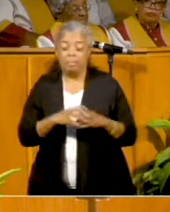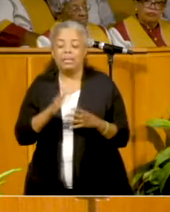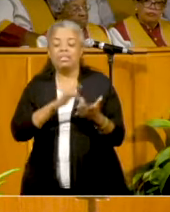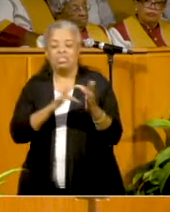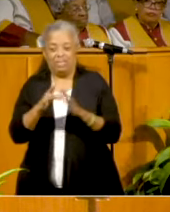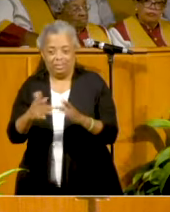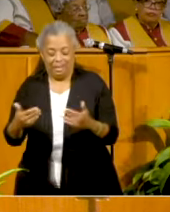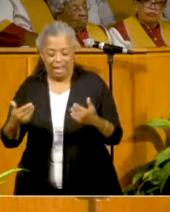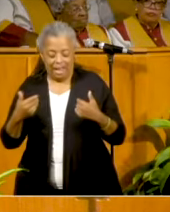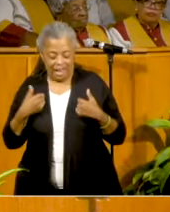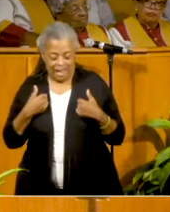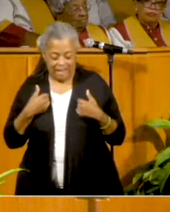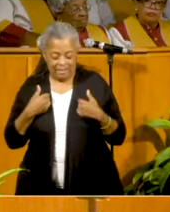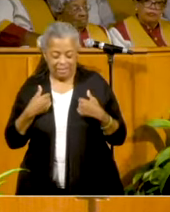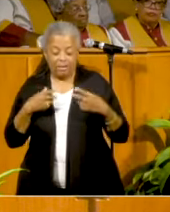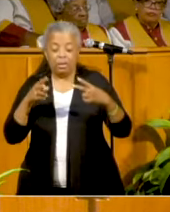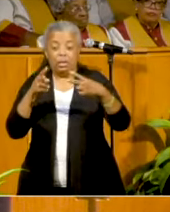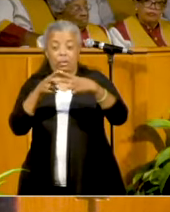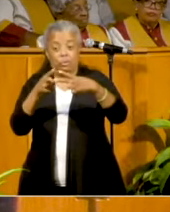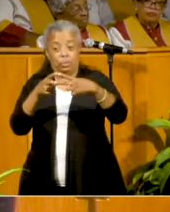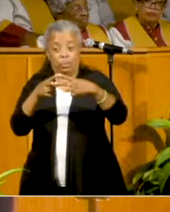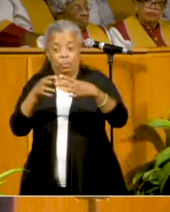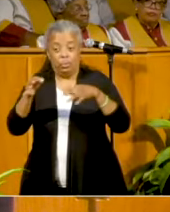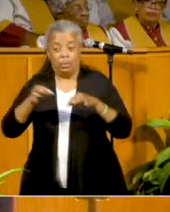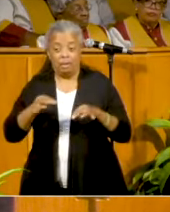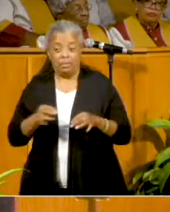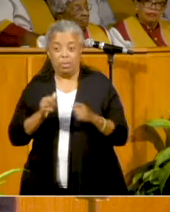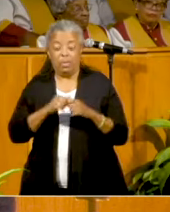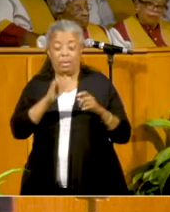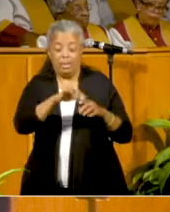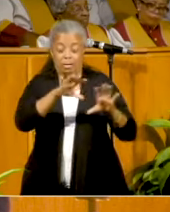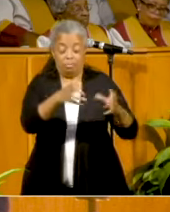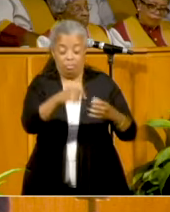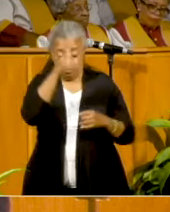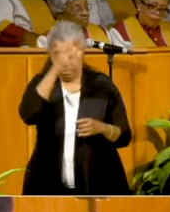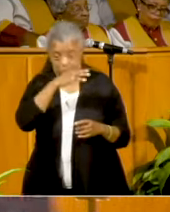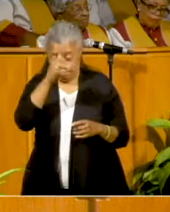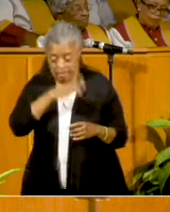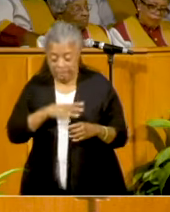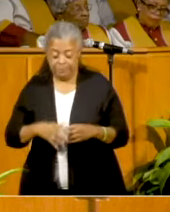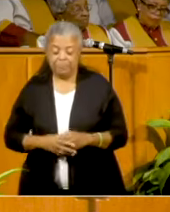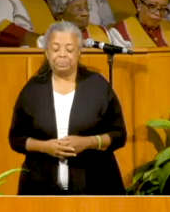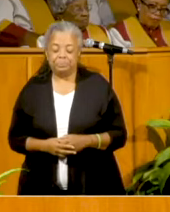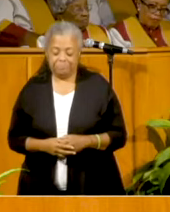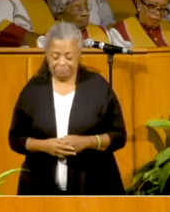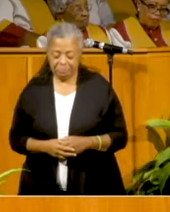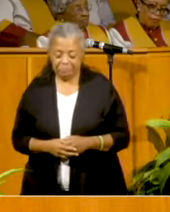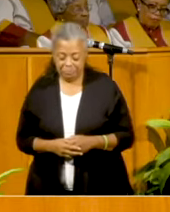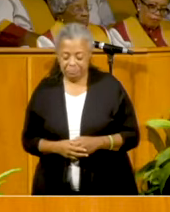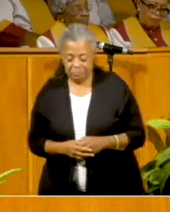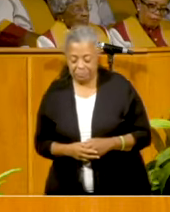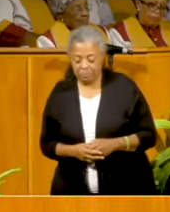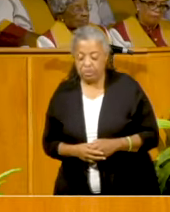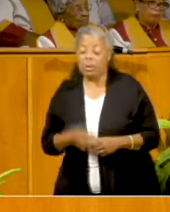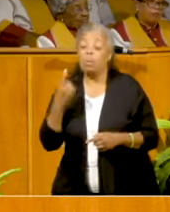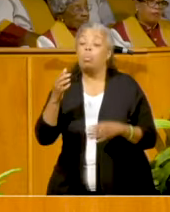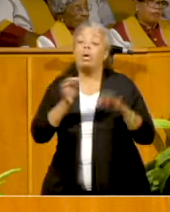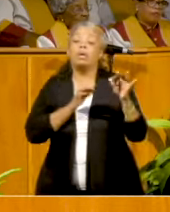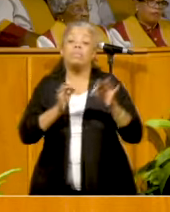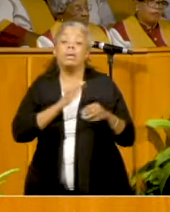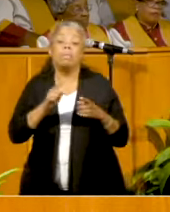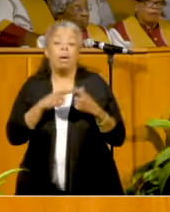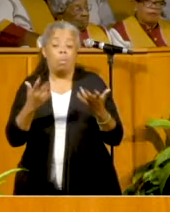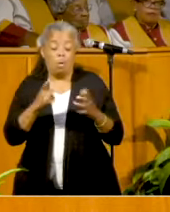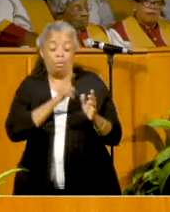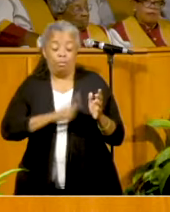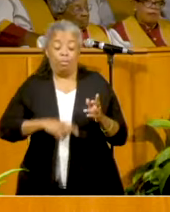has two conversations with his disciples. One is about the Lord's